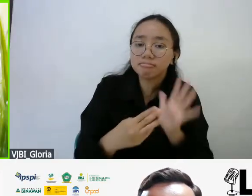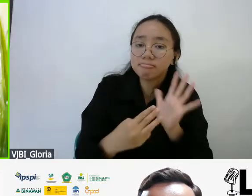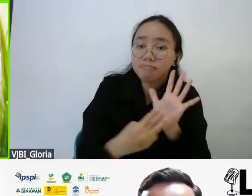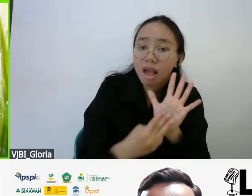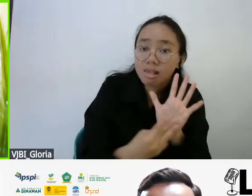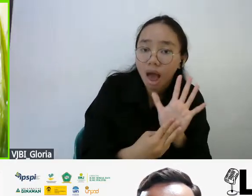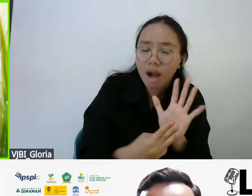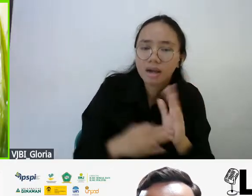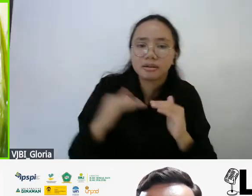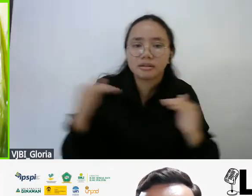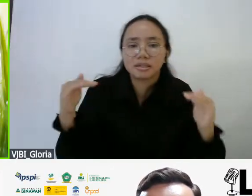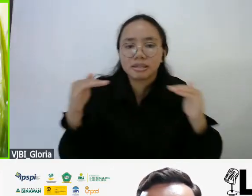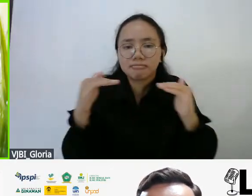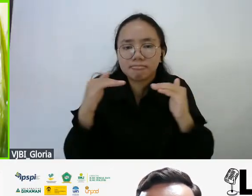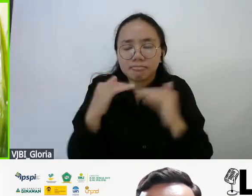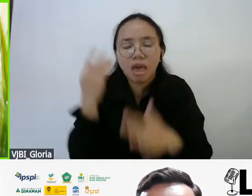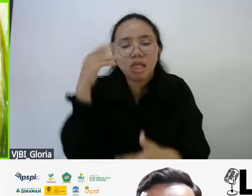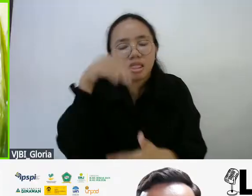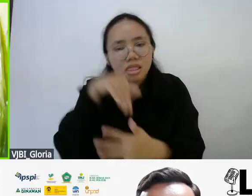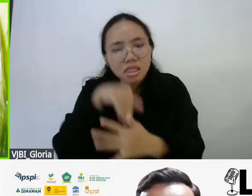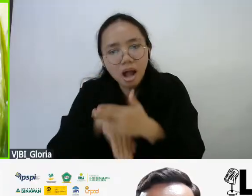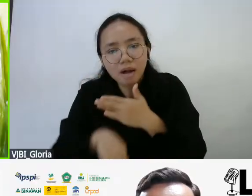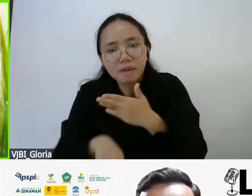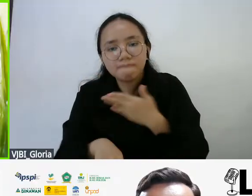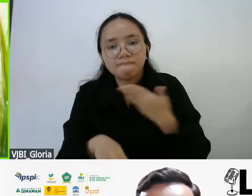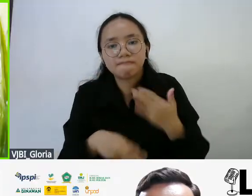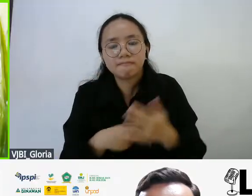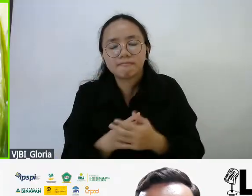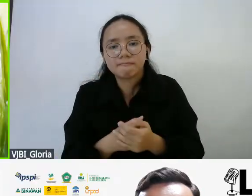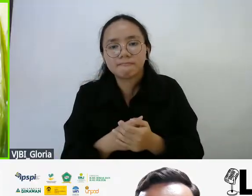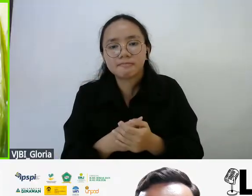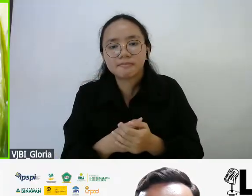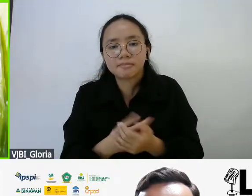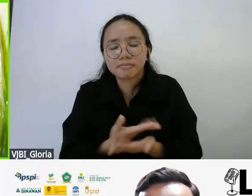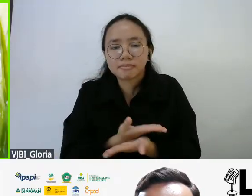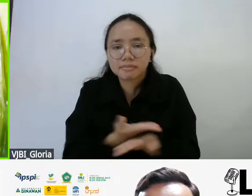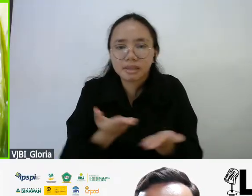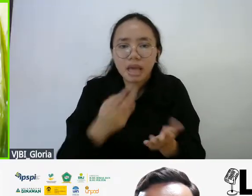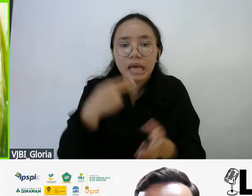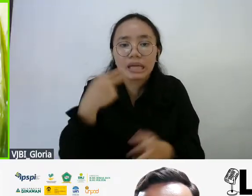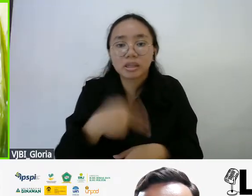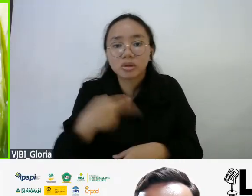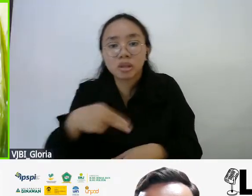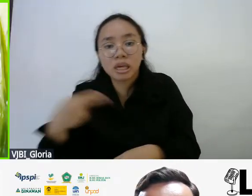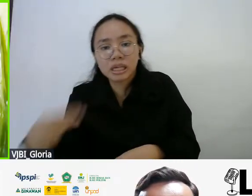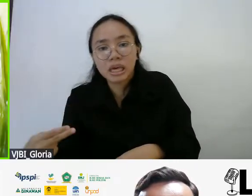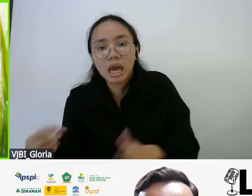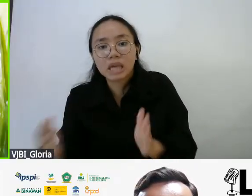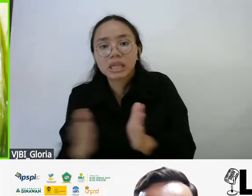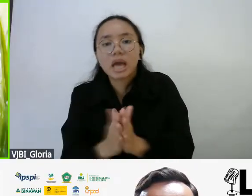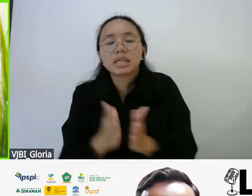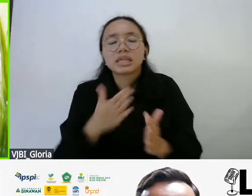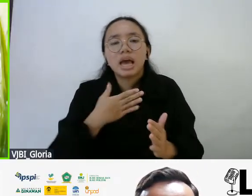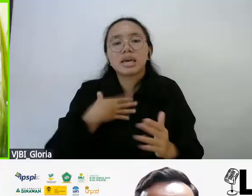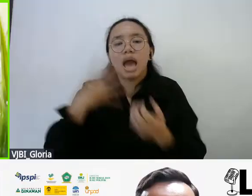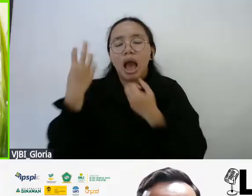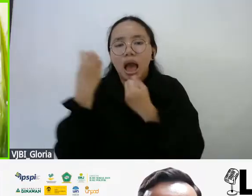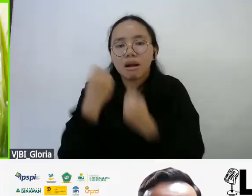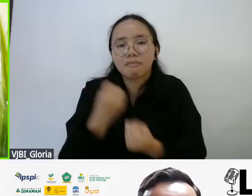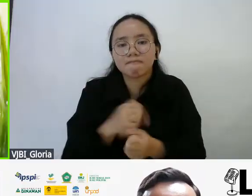Hopefully that answered both questions, I hope, because you can do this at an individual level and at a group